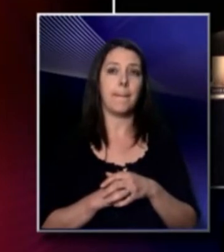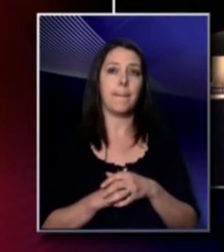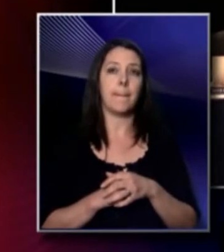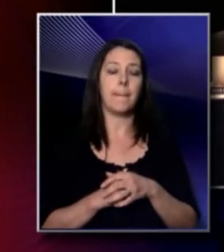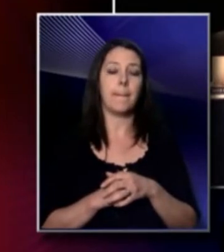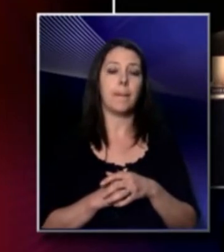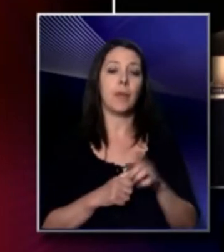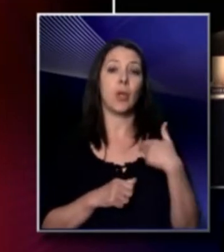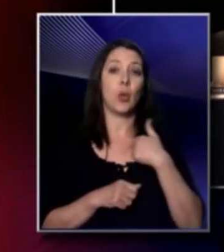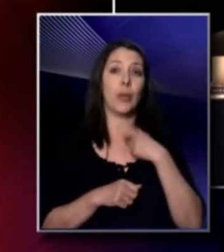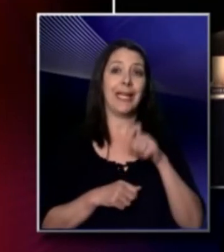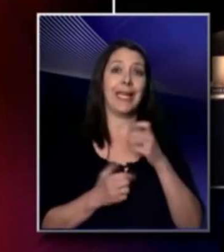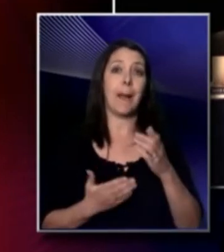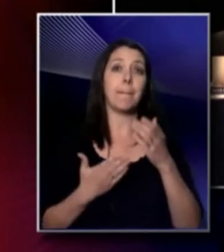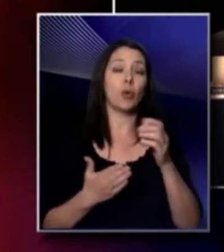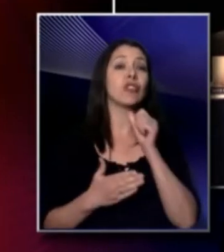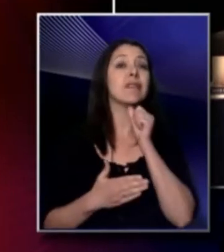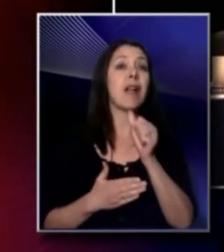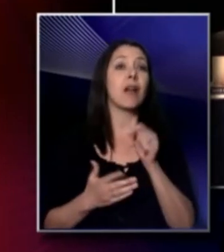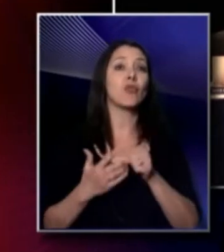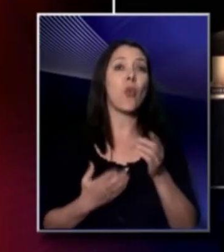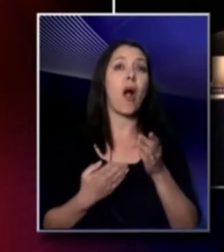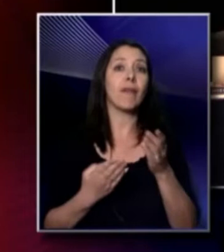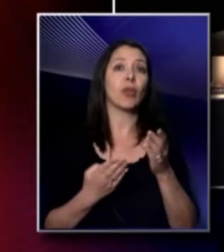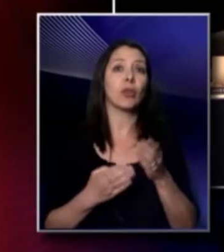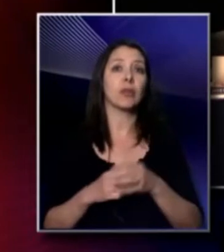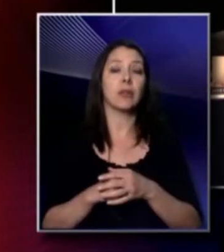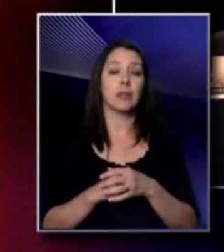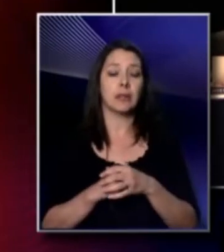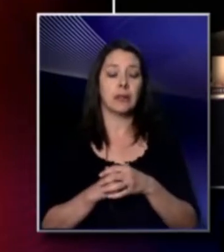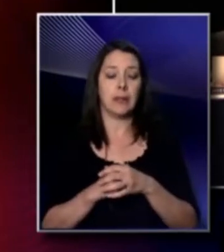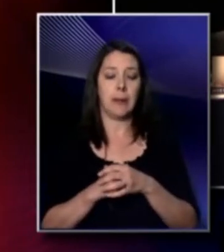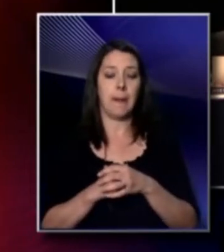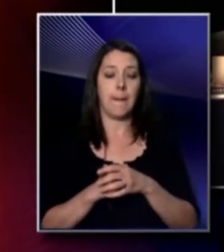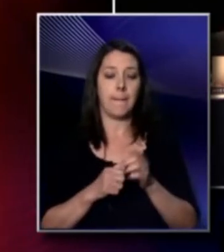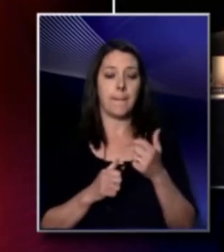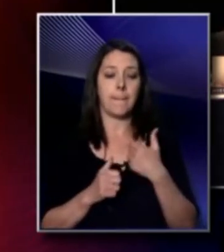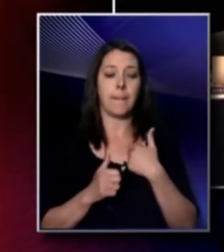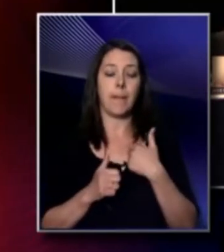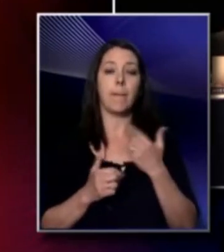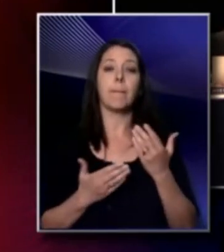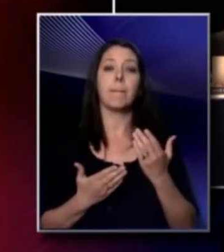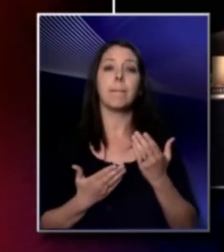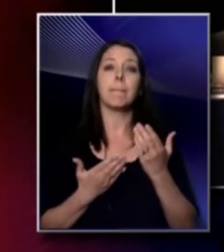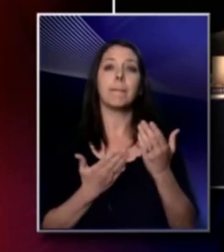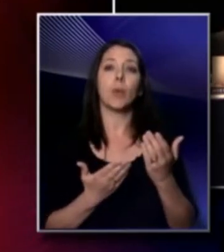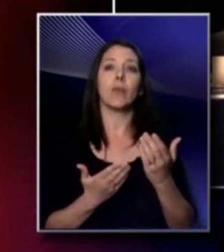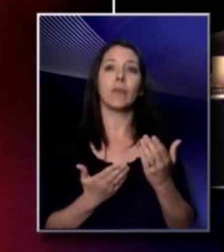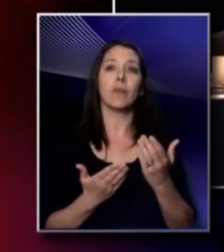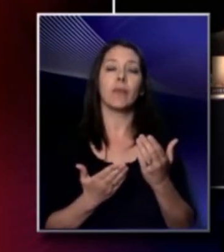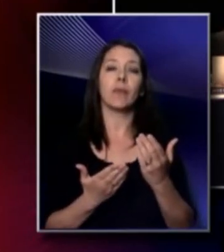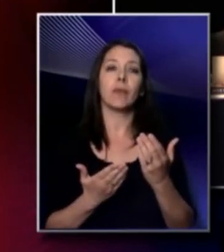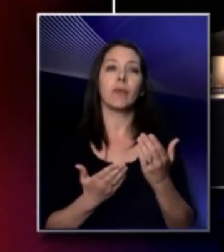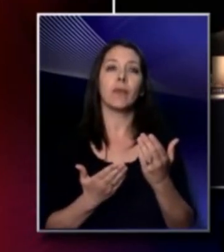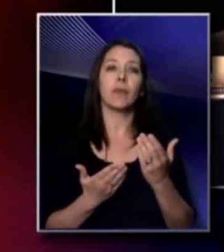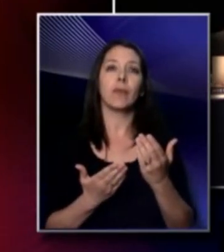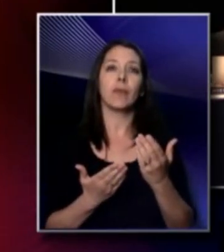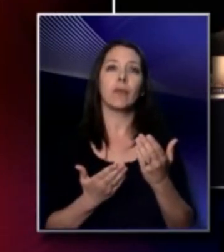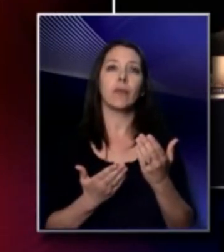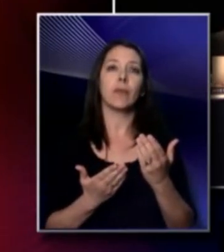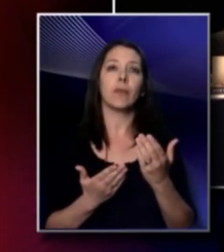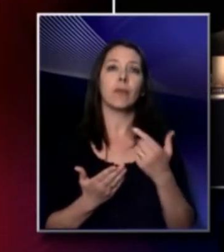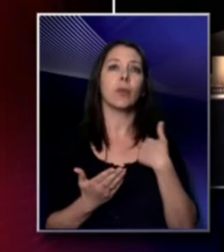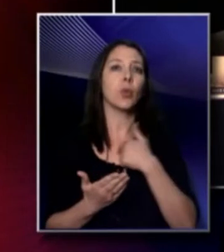Do we need a motion not to offer it? Yes. I would move that we don't renew